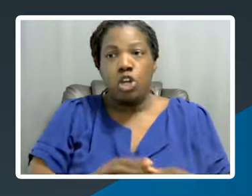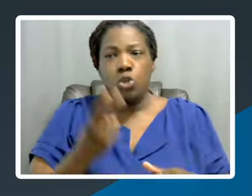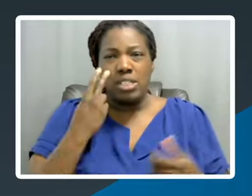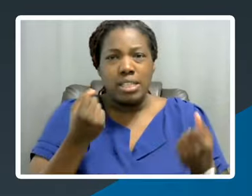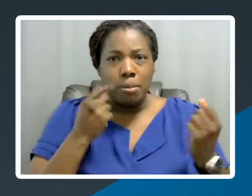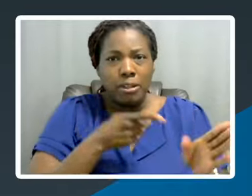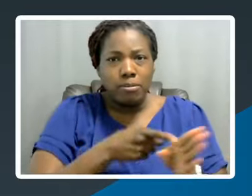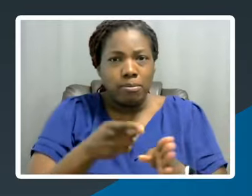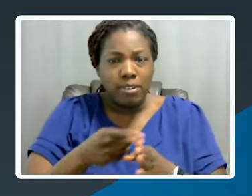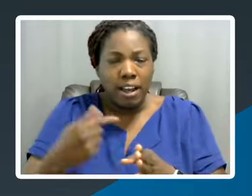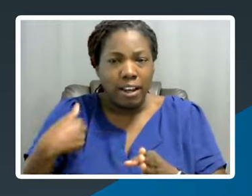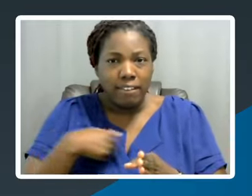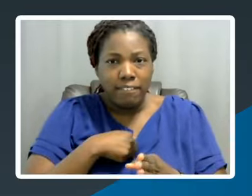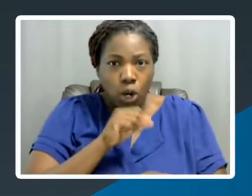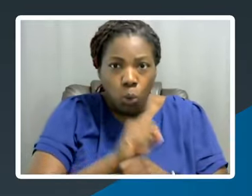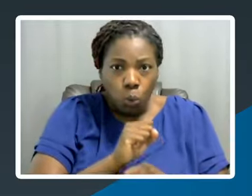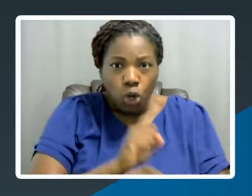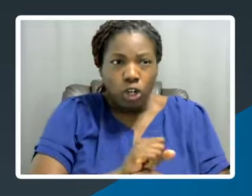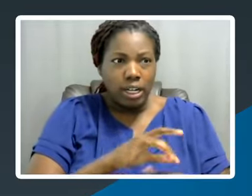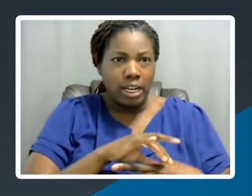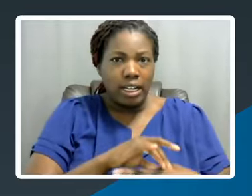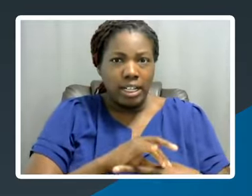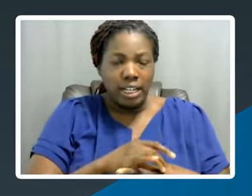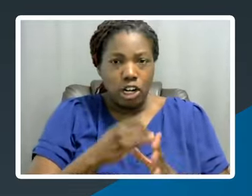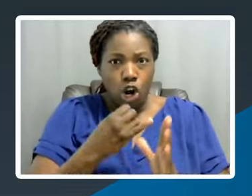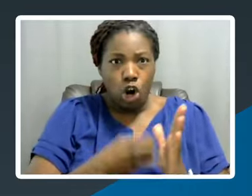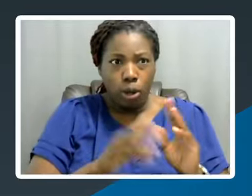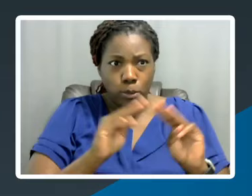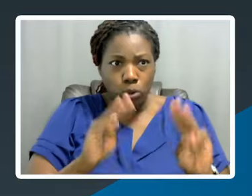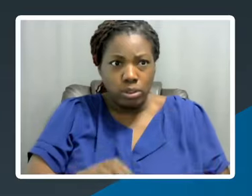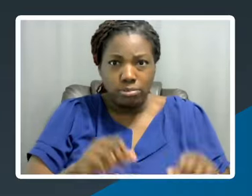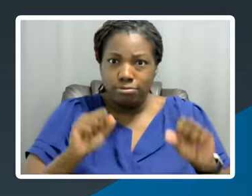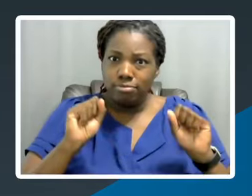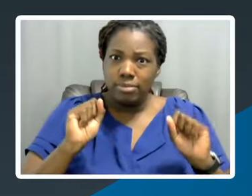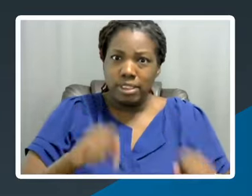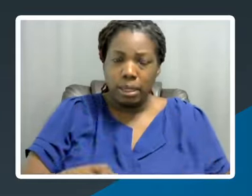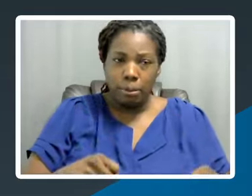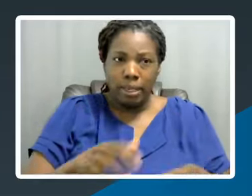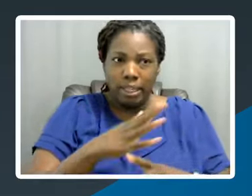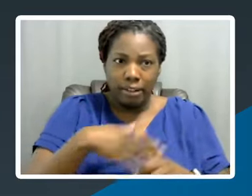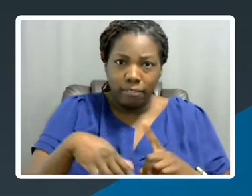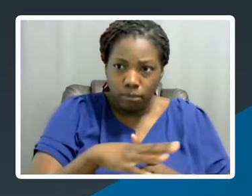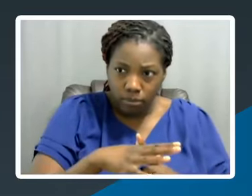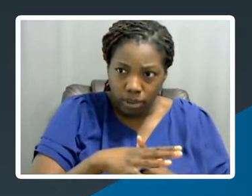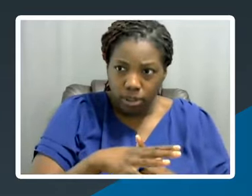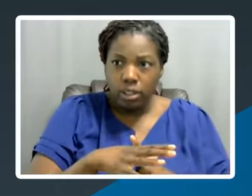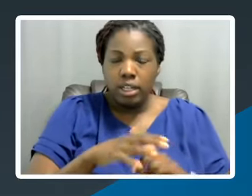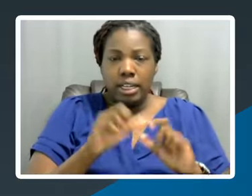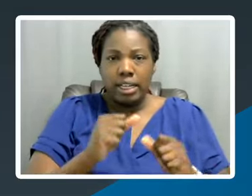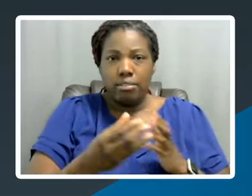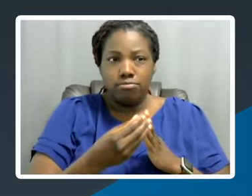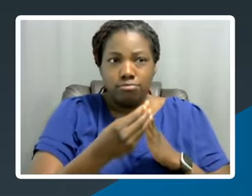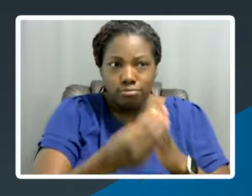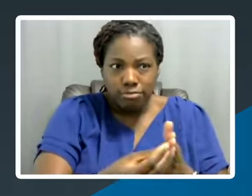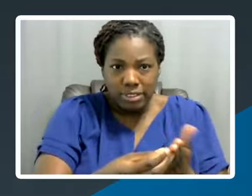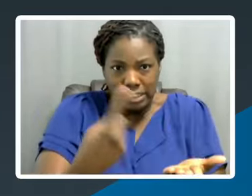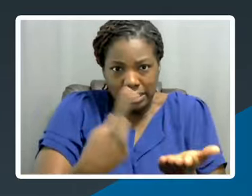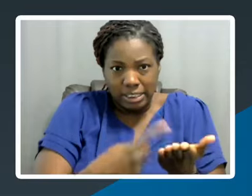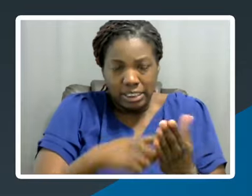work and our content, art museums can be a space in which they can be a gateway for discussions about